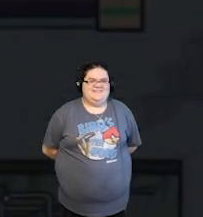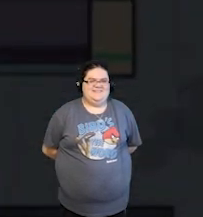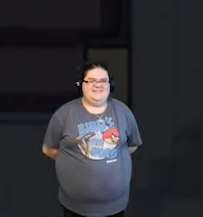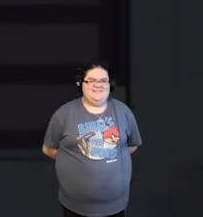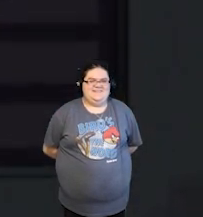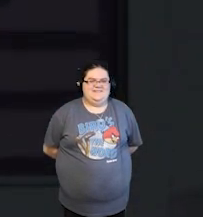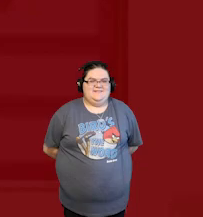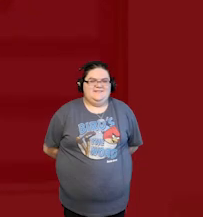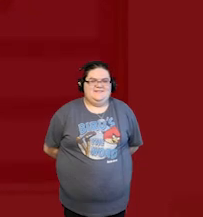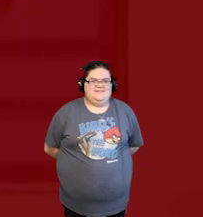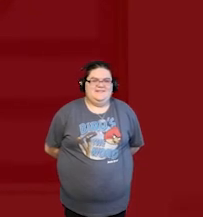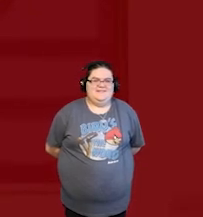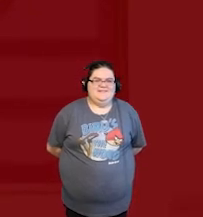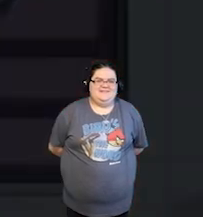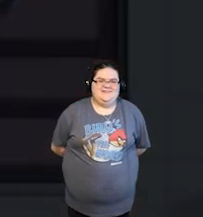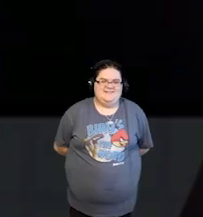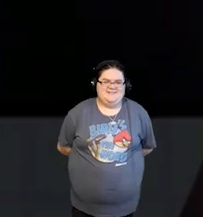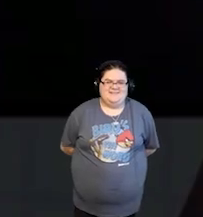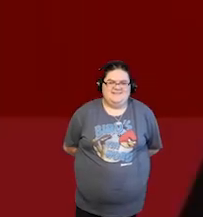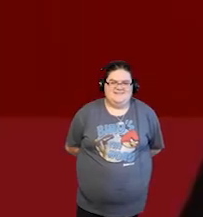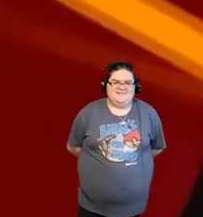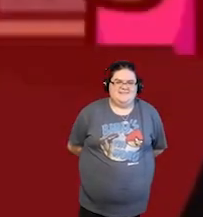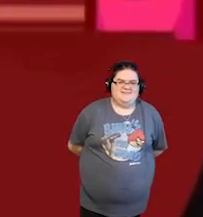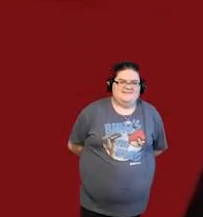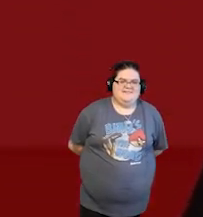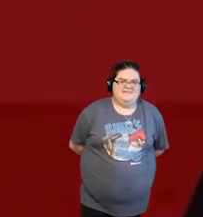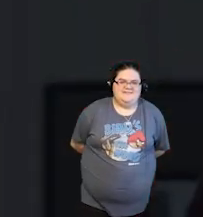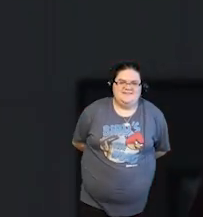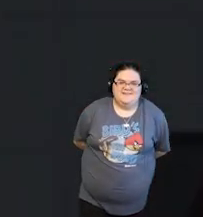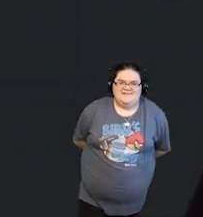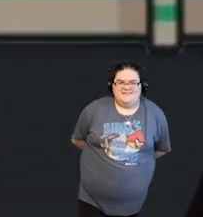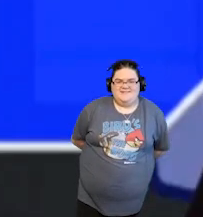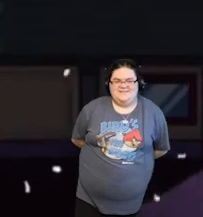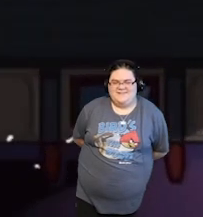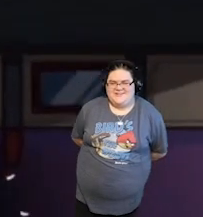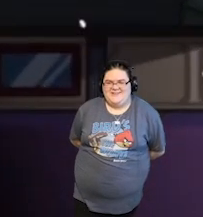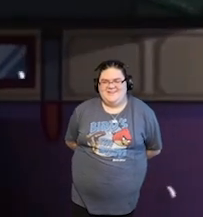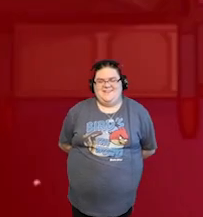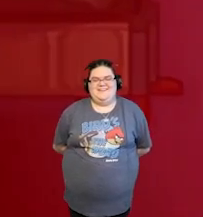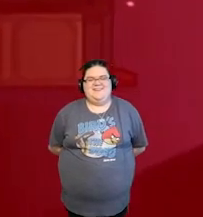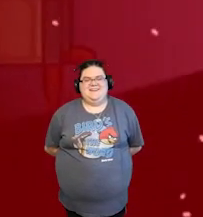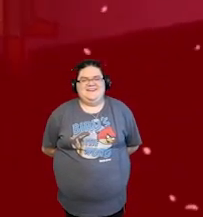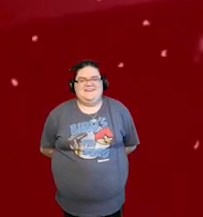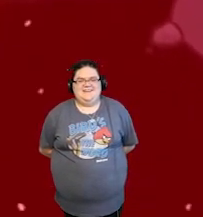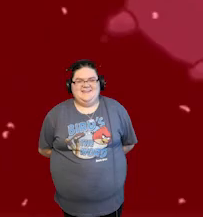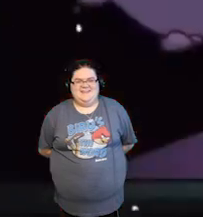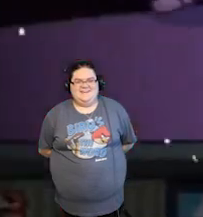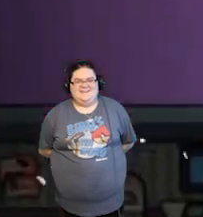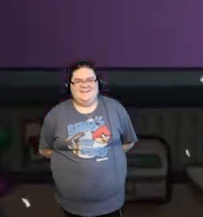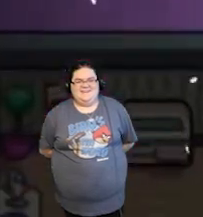Wait. I just can't be honest. I'm not available for that discussion.